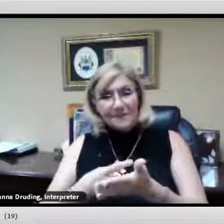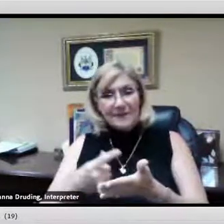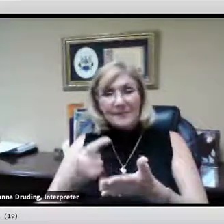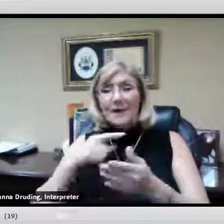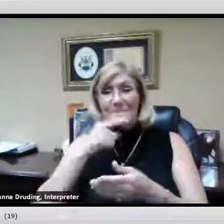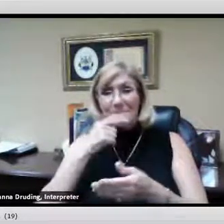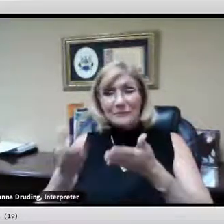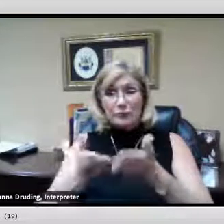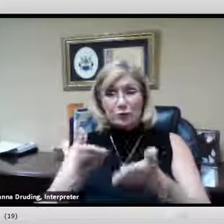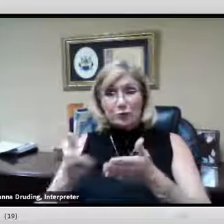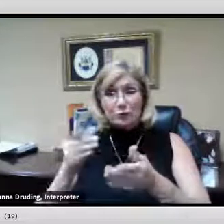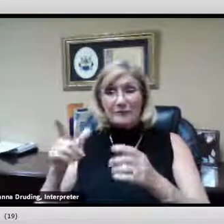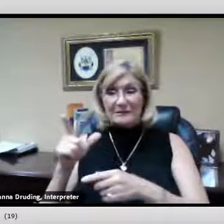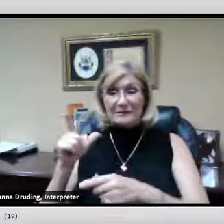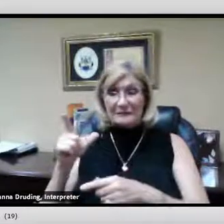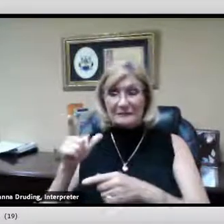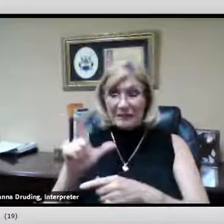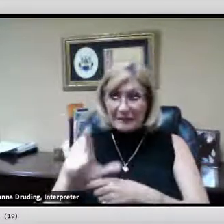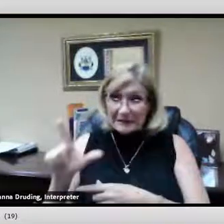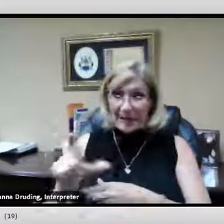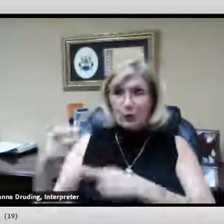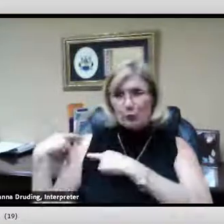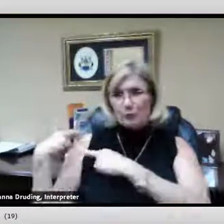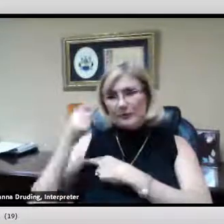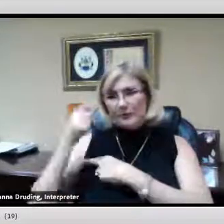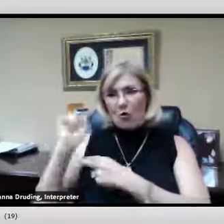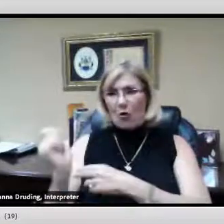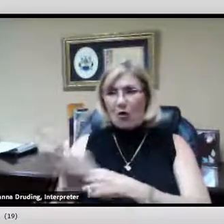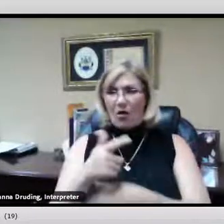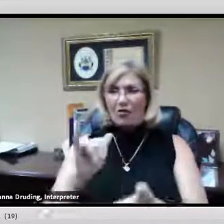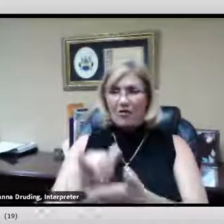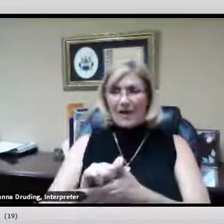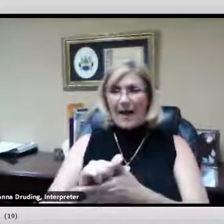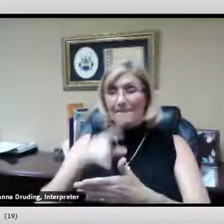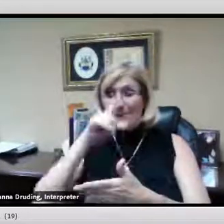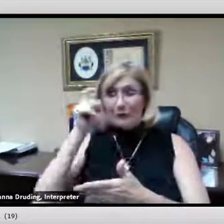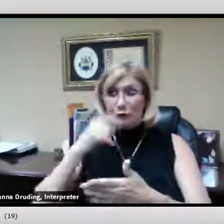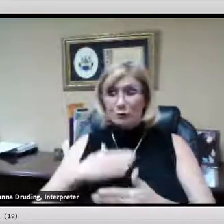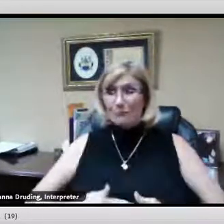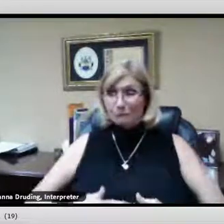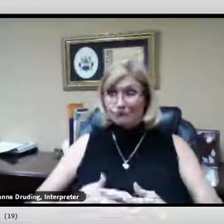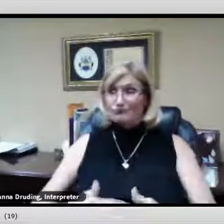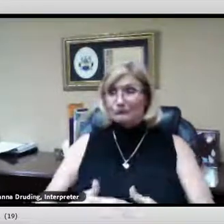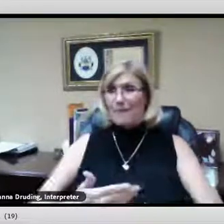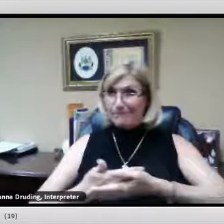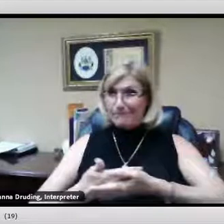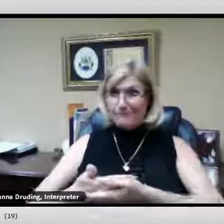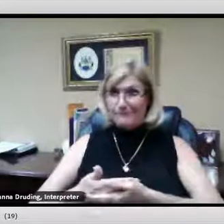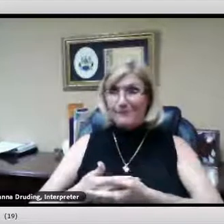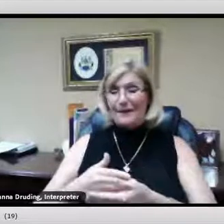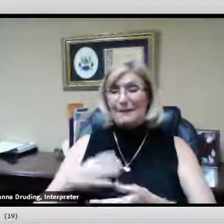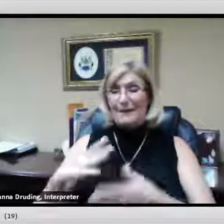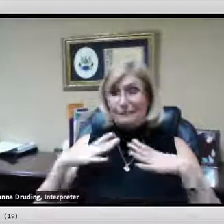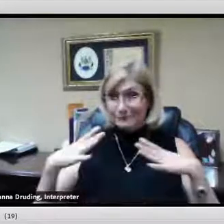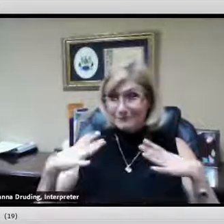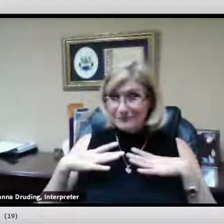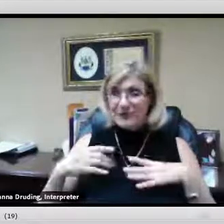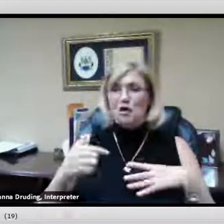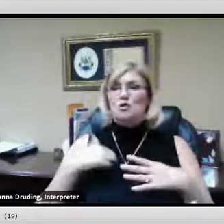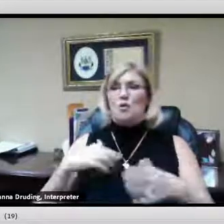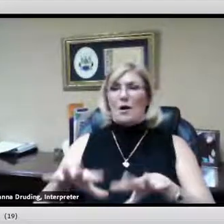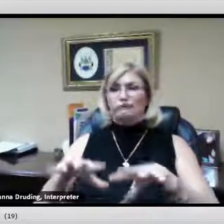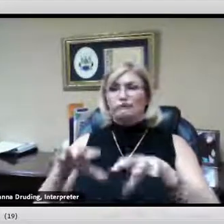services librarian responsible for all of that uh, was on maternity leave last year for 3 months, and so I took those responsibilities